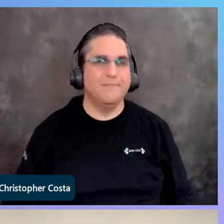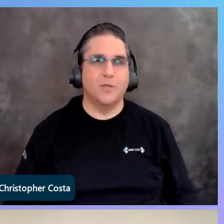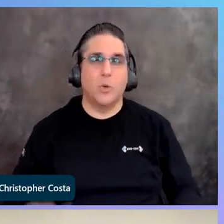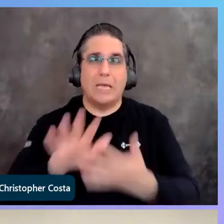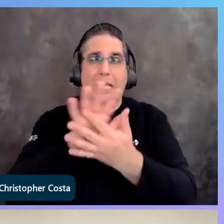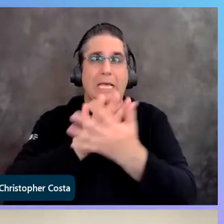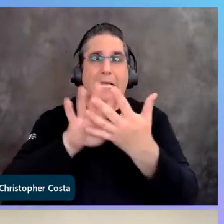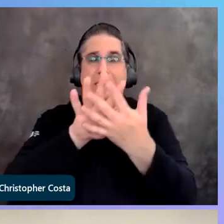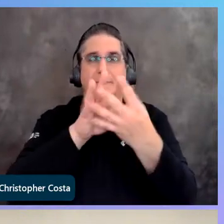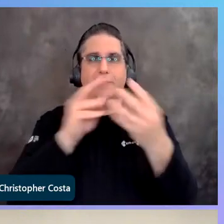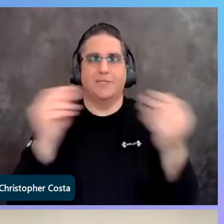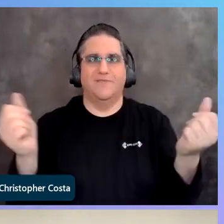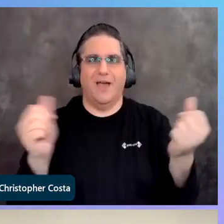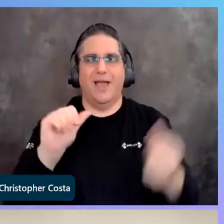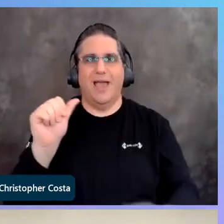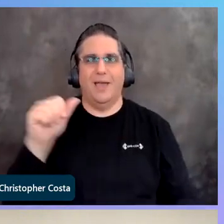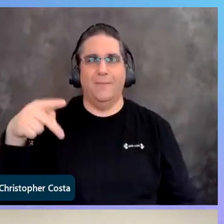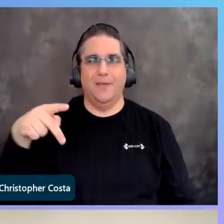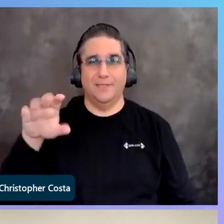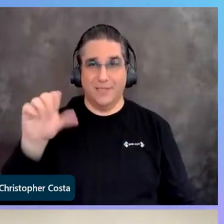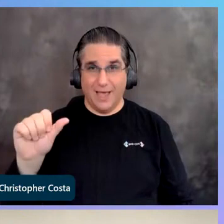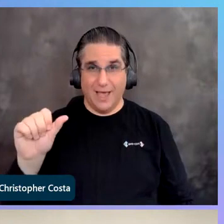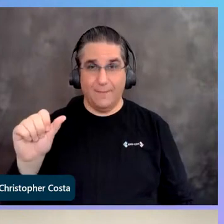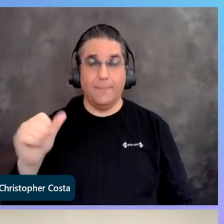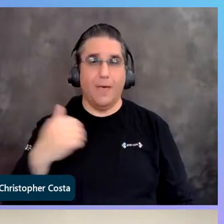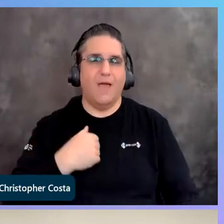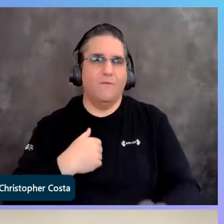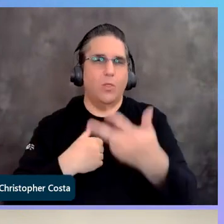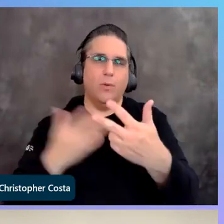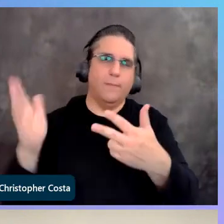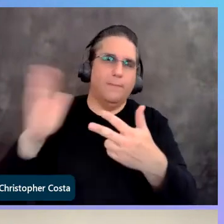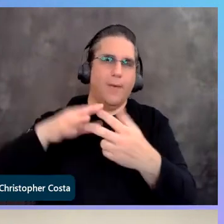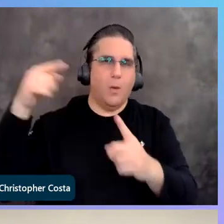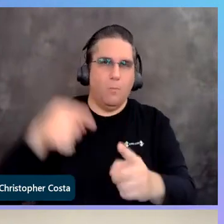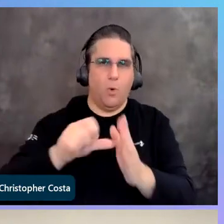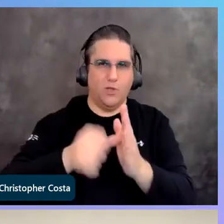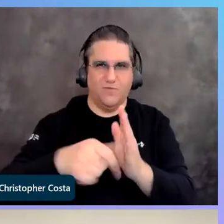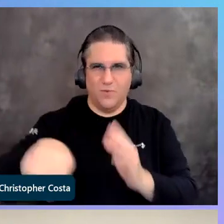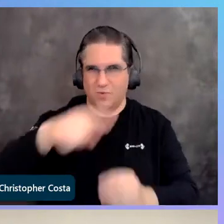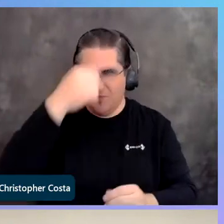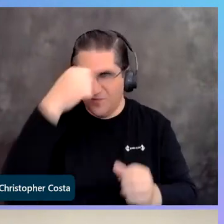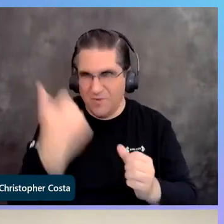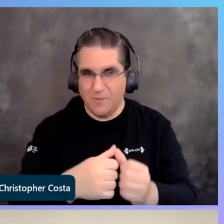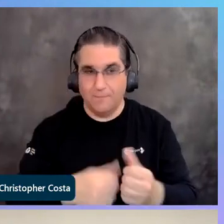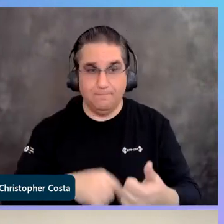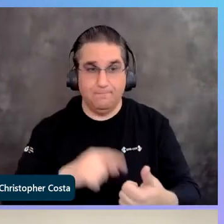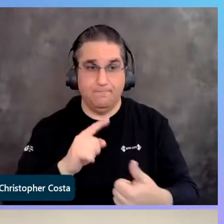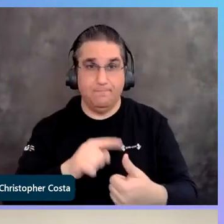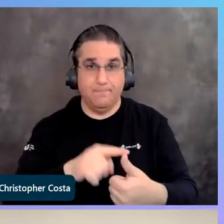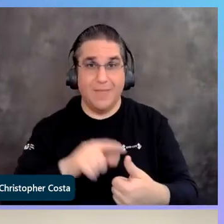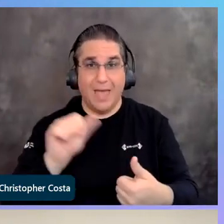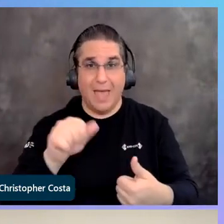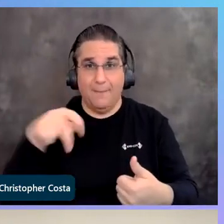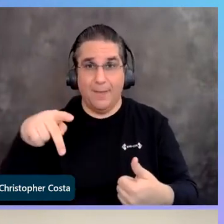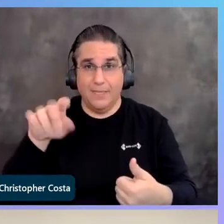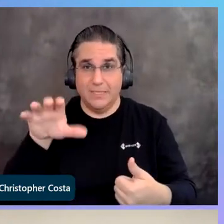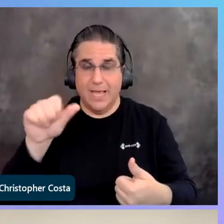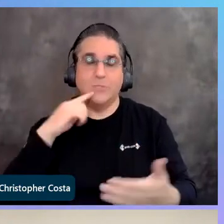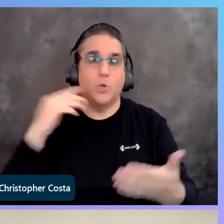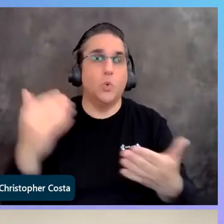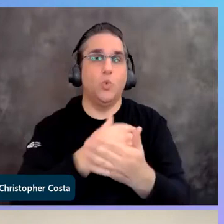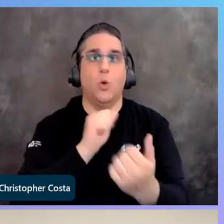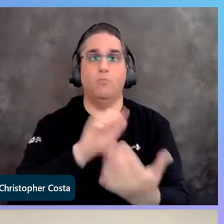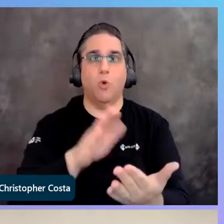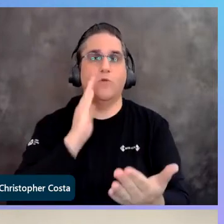walk away with 3 points in mind. 1, the APCA is a new approach to color contrast, which